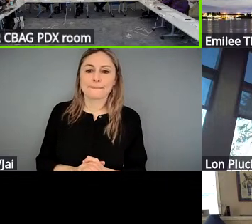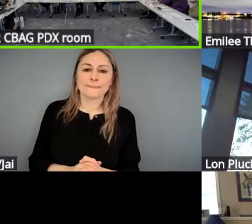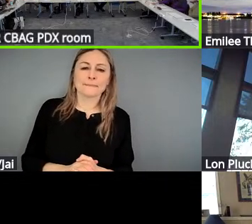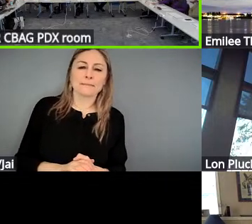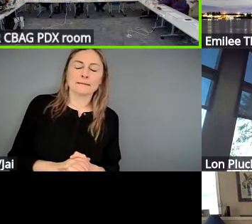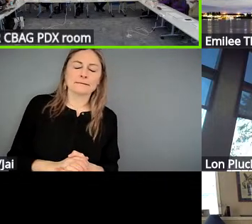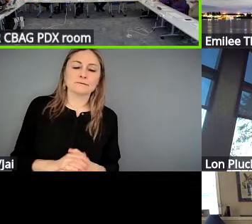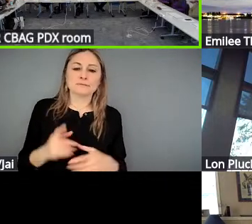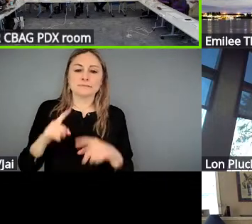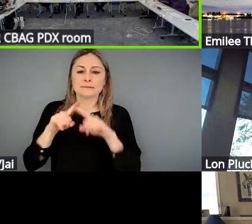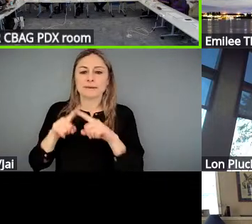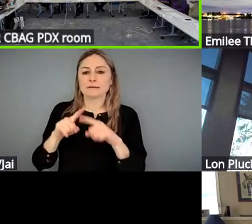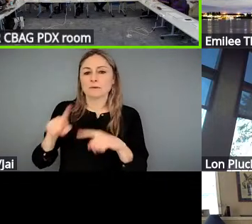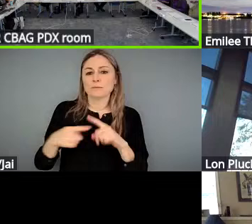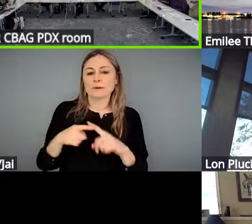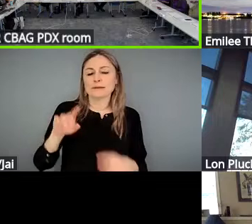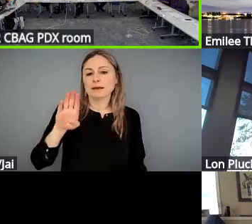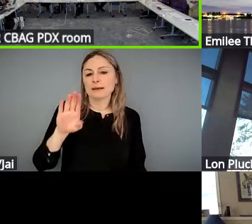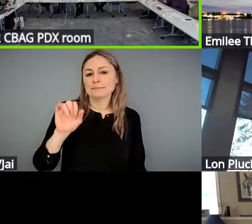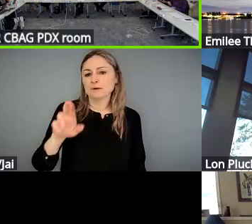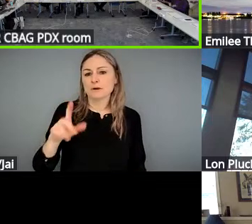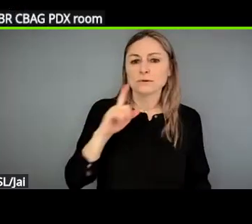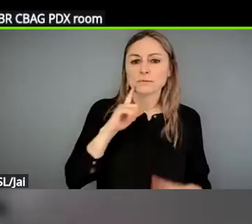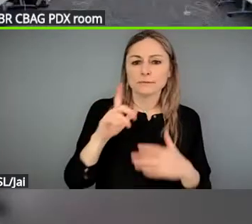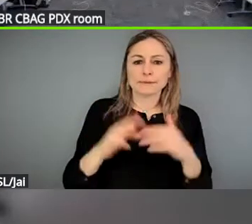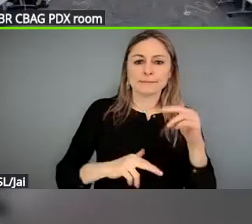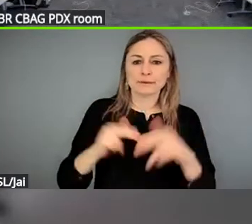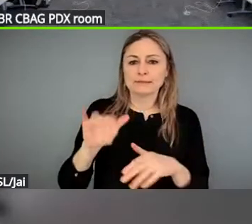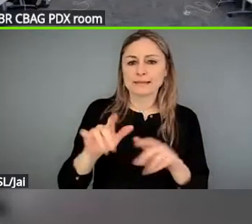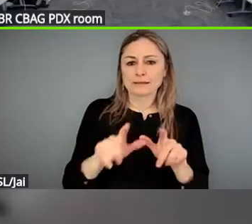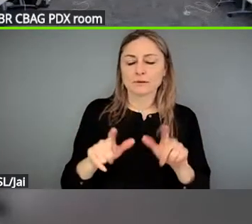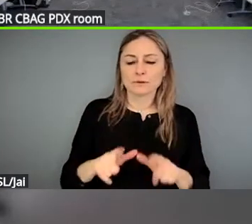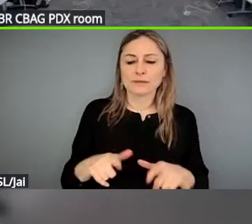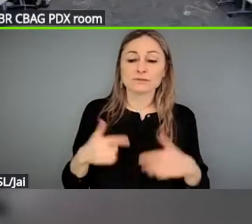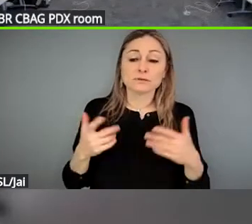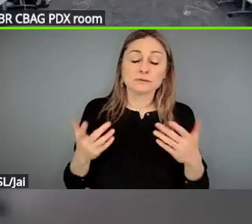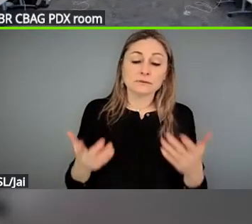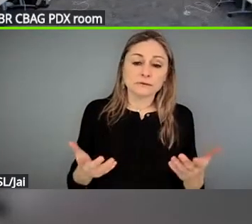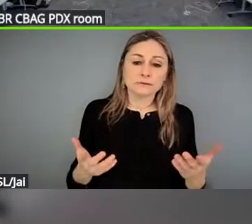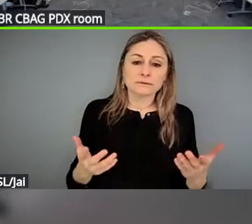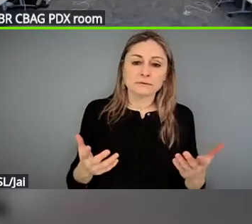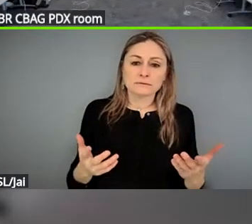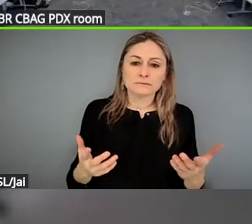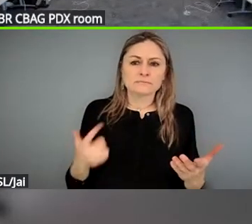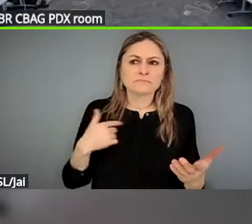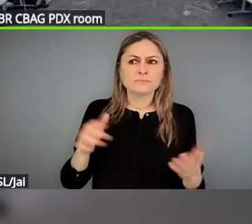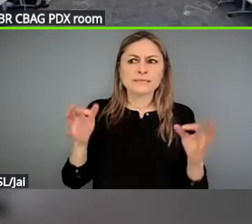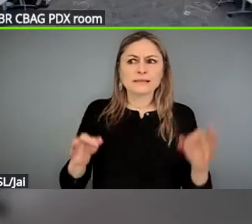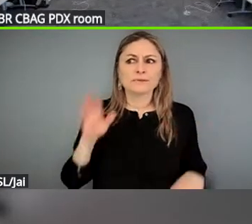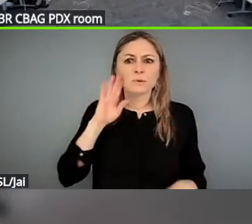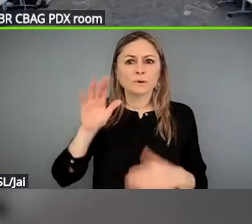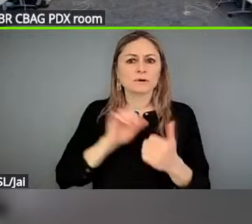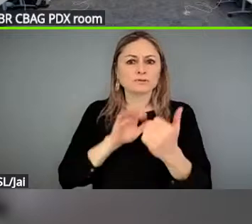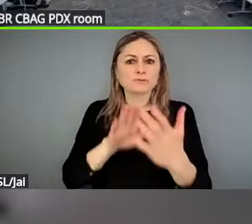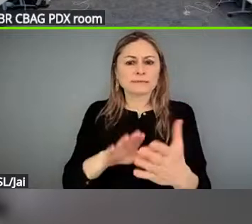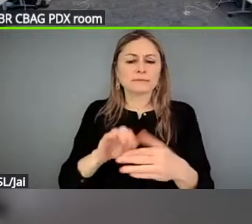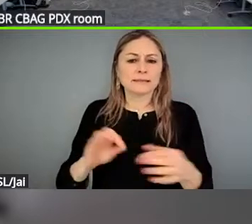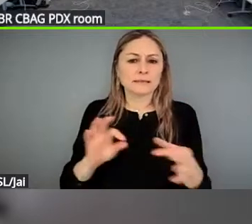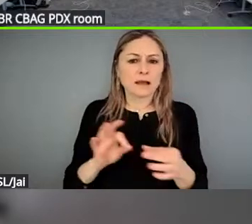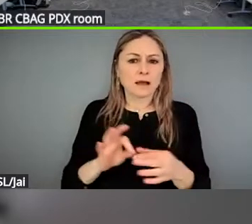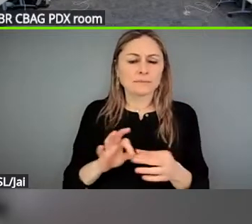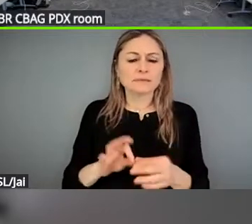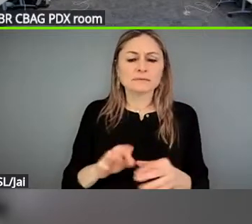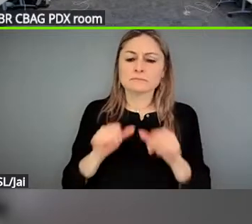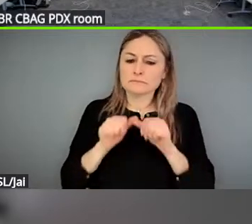depending on when IVR would be building that location. So I think we'll definitely address it, in the comments. We'll keep having